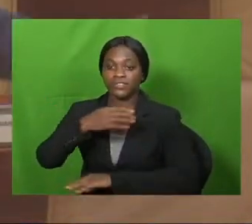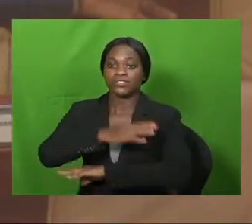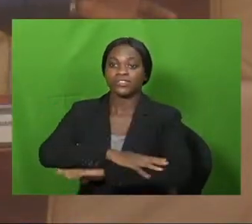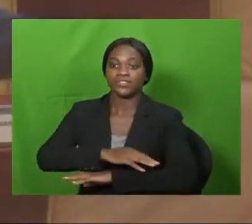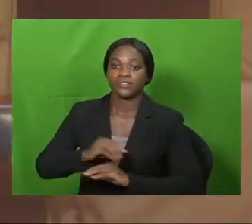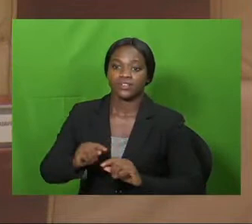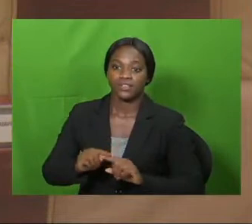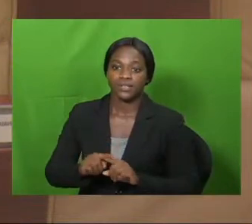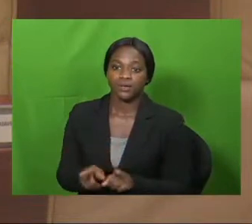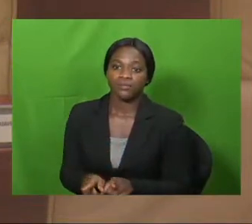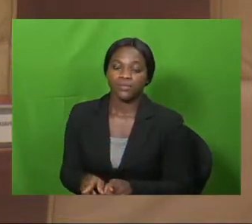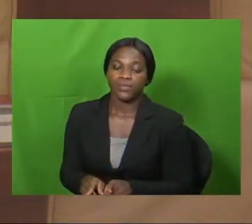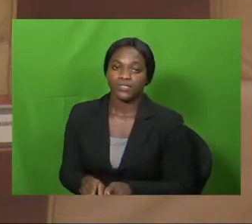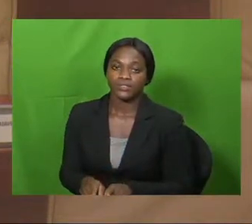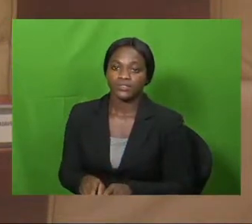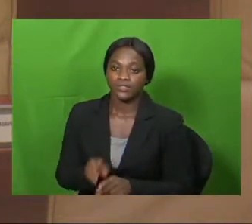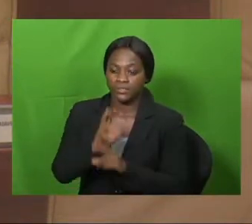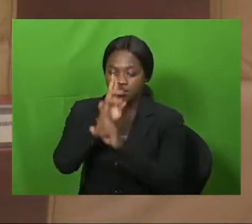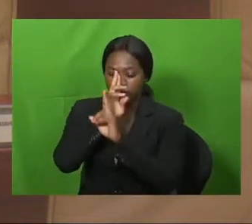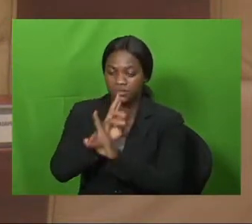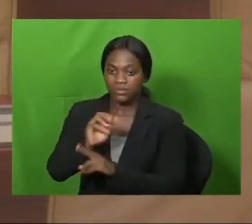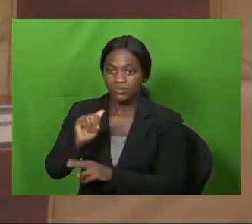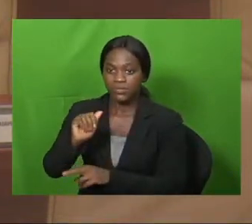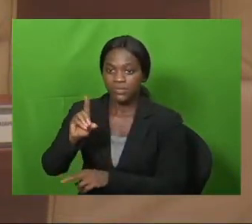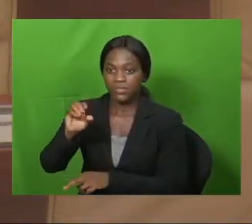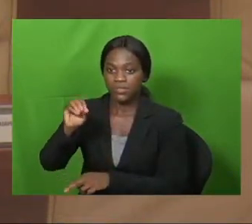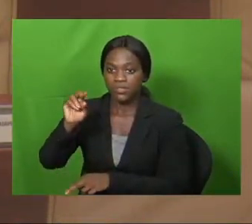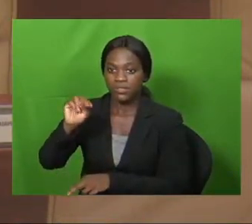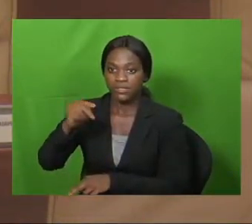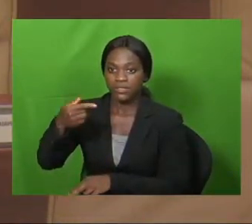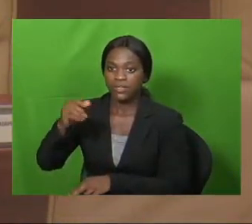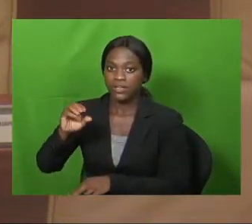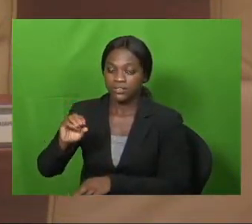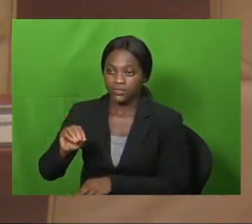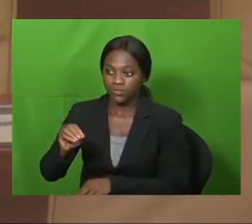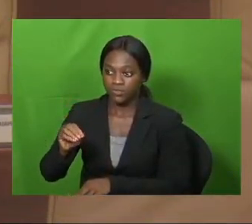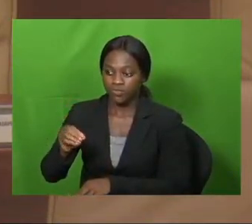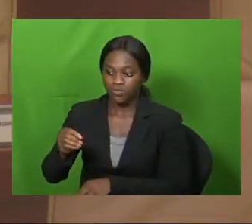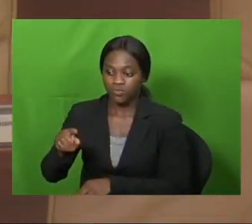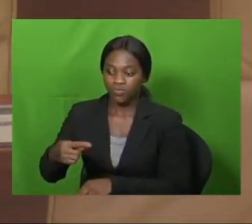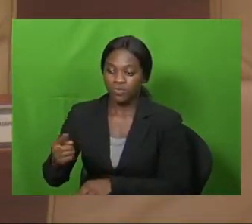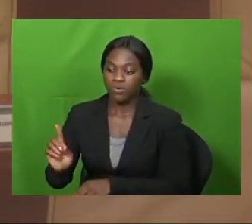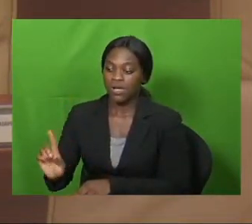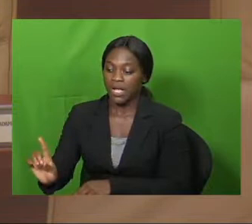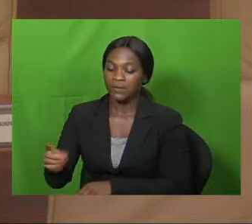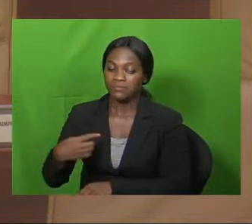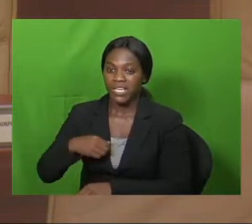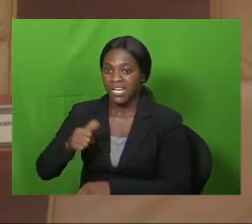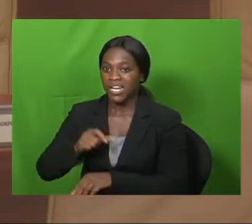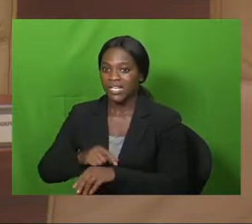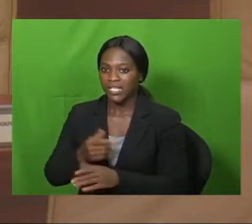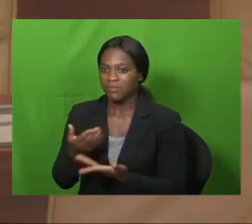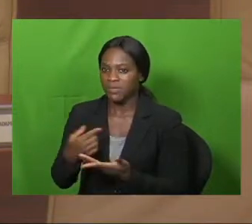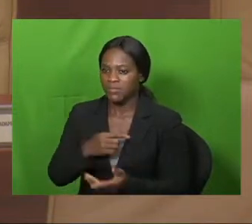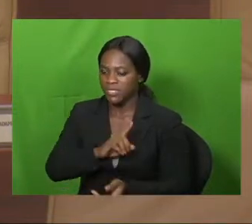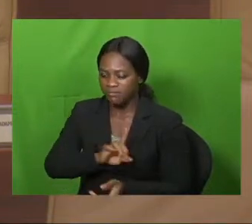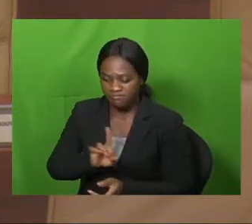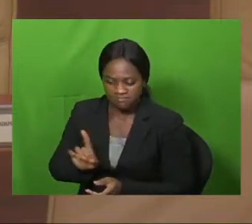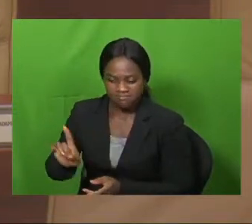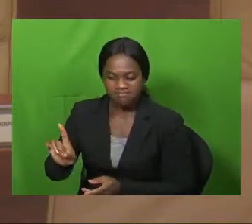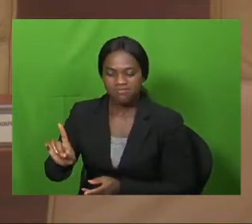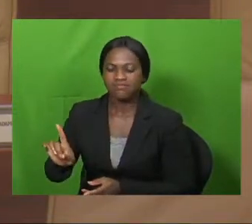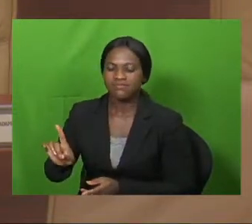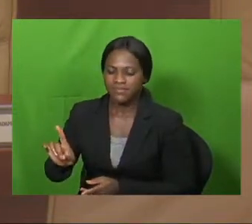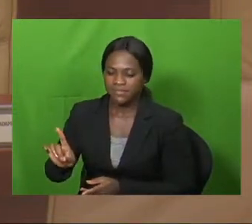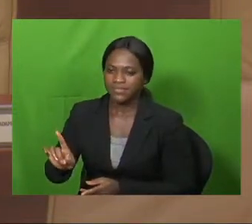once Honorable Adongo has been there, I'm sure at another time, I'll surely address this